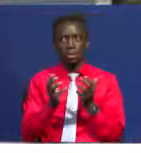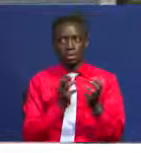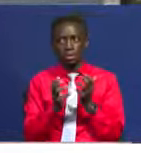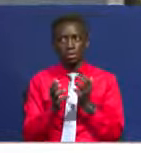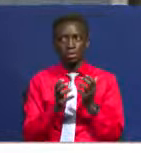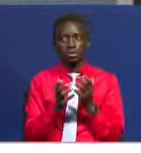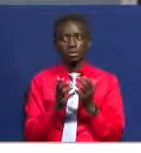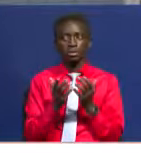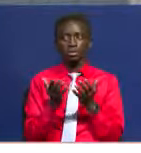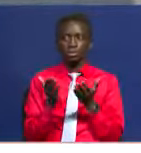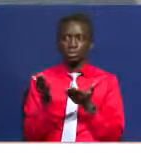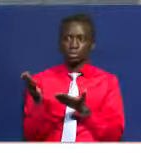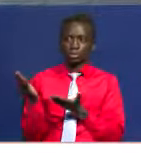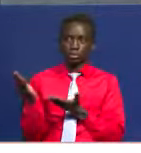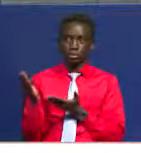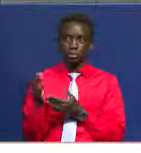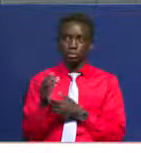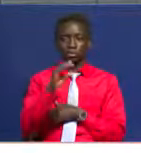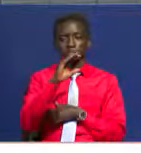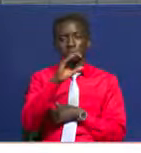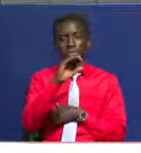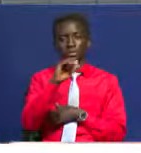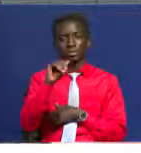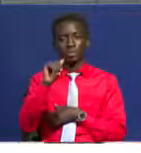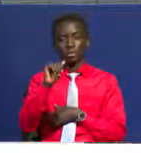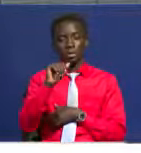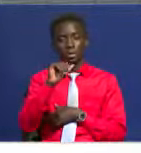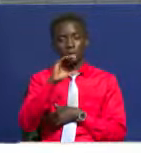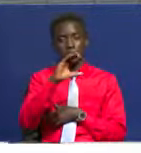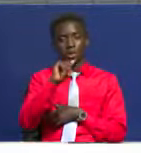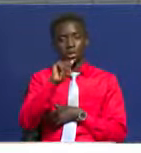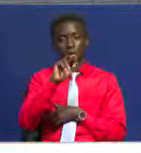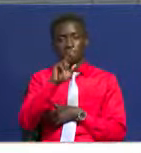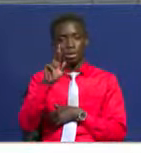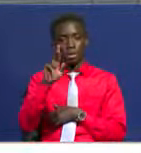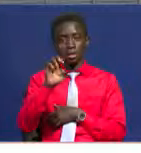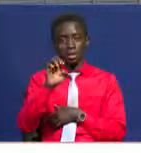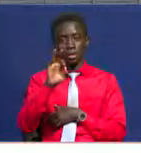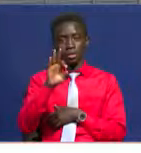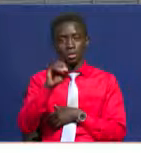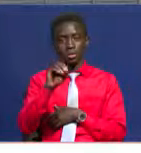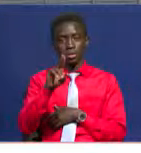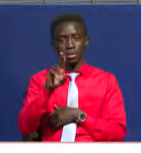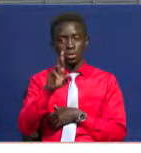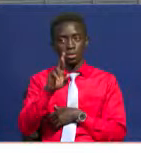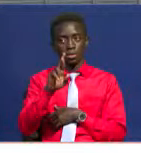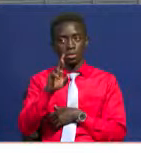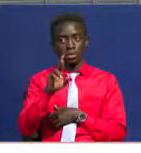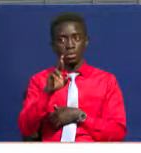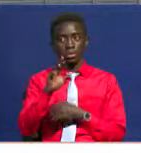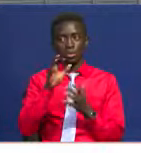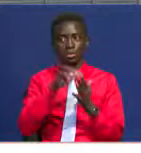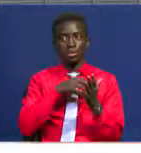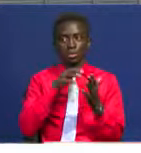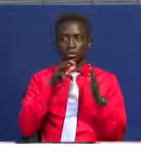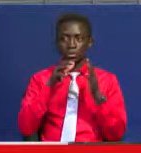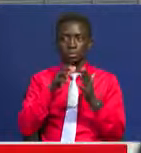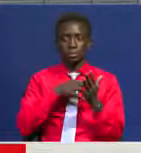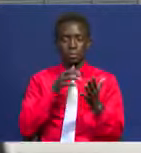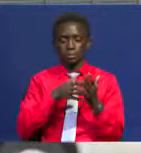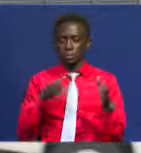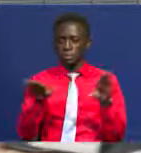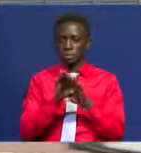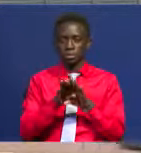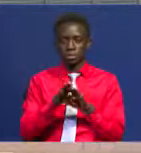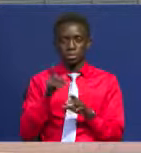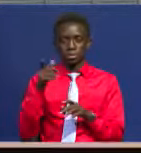retail chains here, Carrefour Market, is closed. It's one of the supermarkets that was damaged during the protests